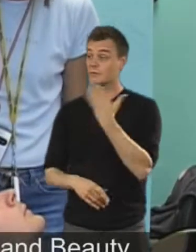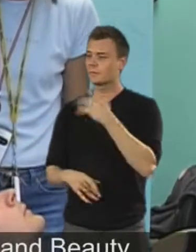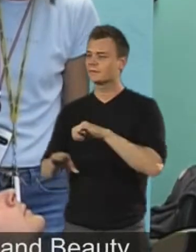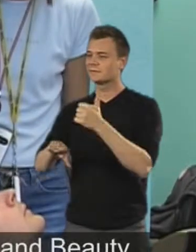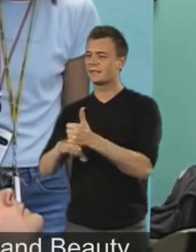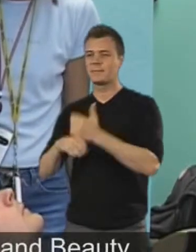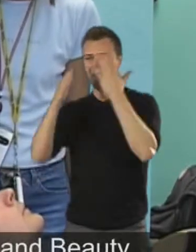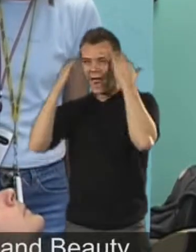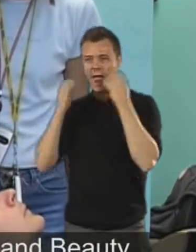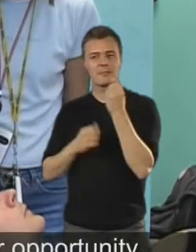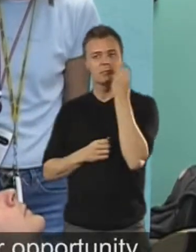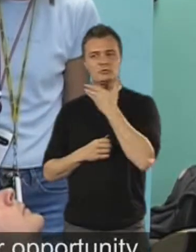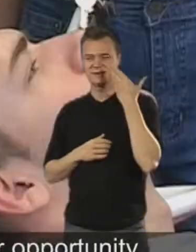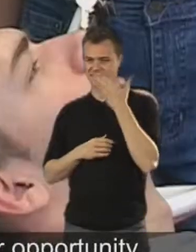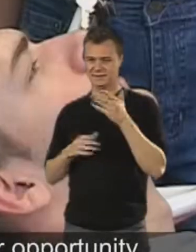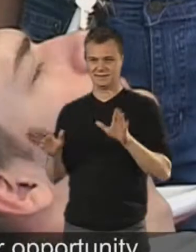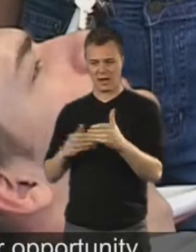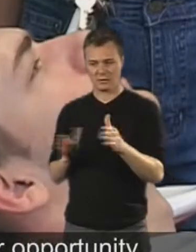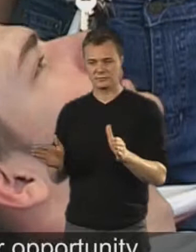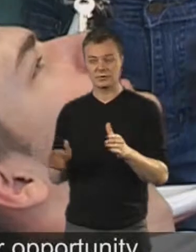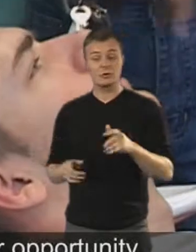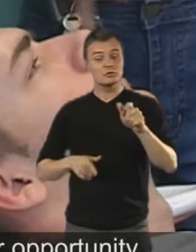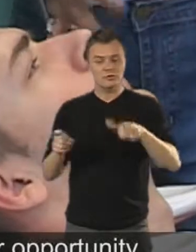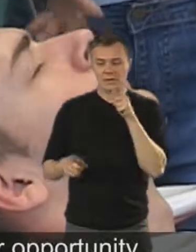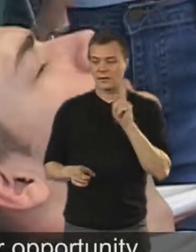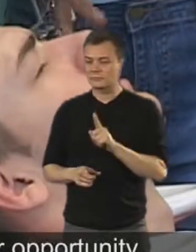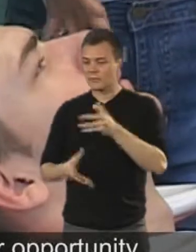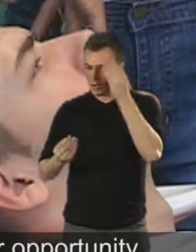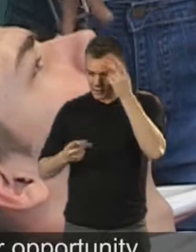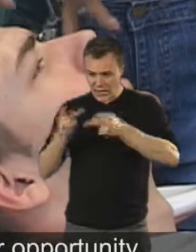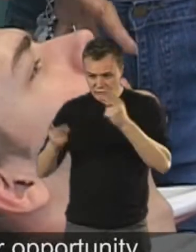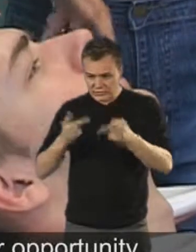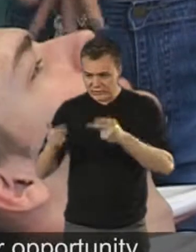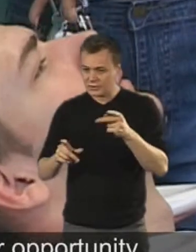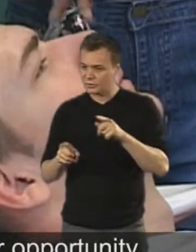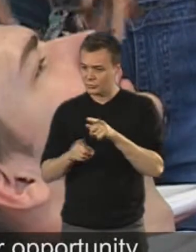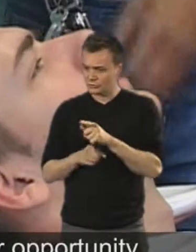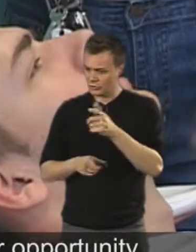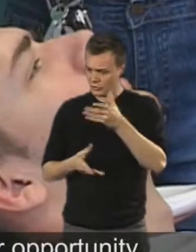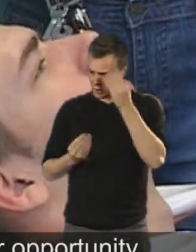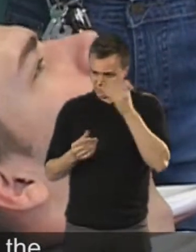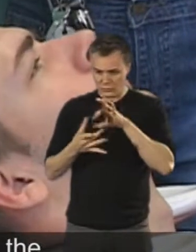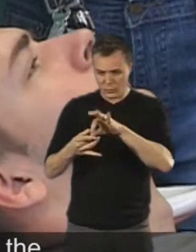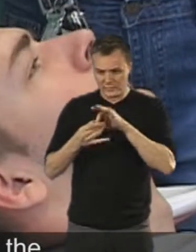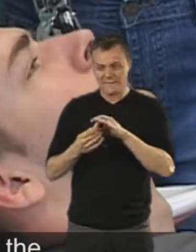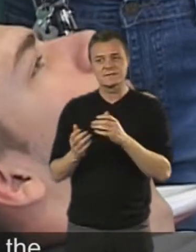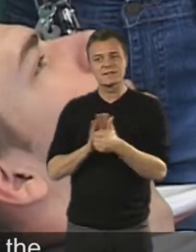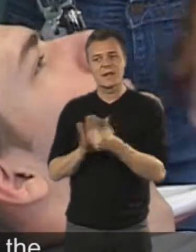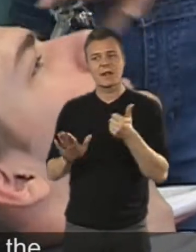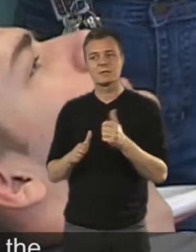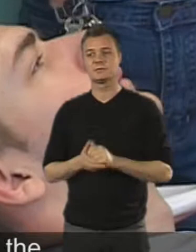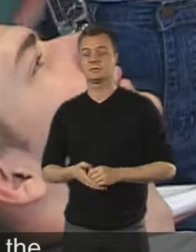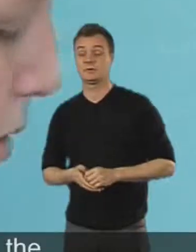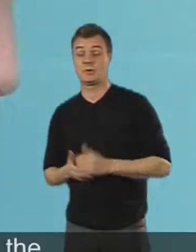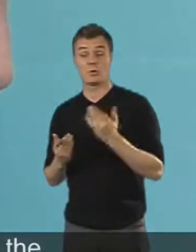where students study hairdressing and are also provided with another opportunity to develop cooperative skills. One reasonable adjustment